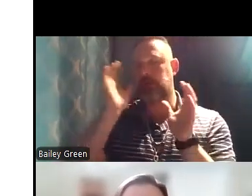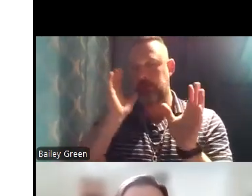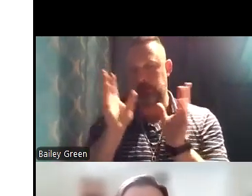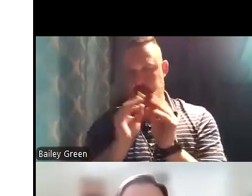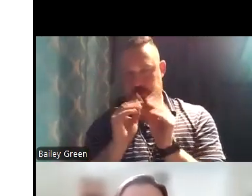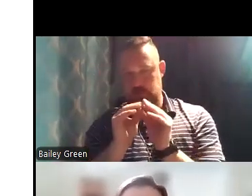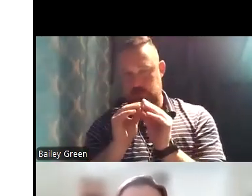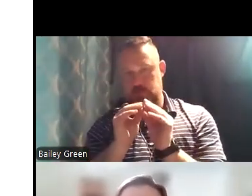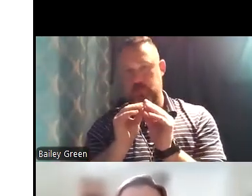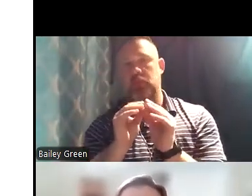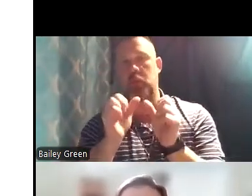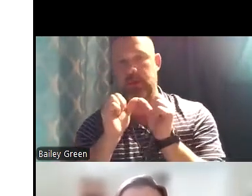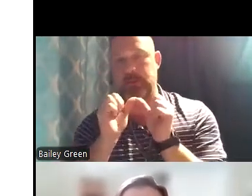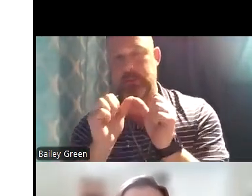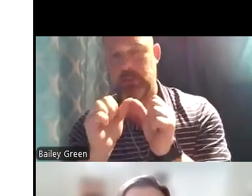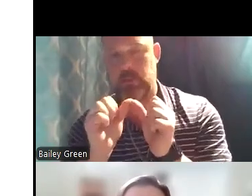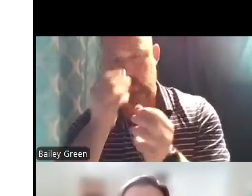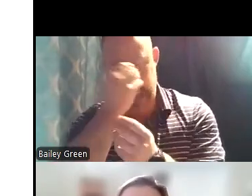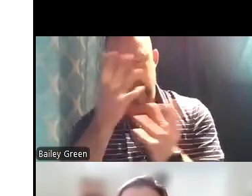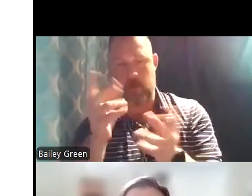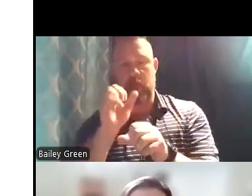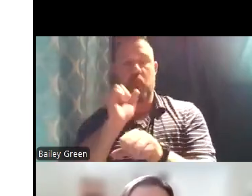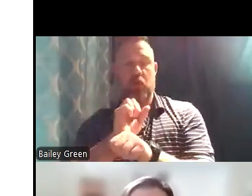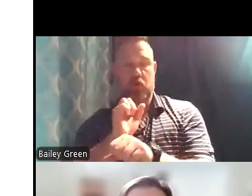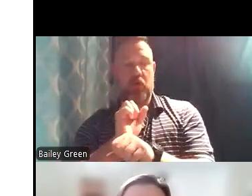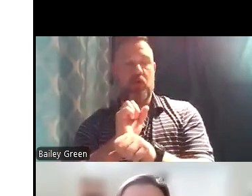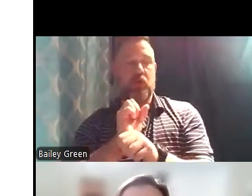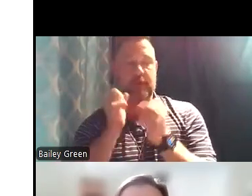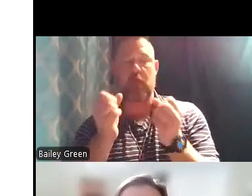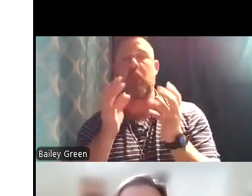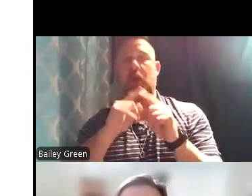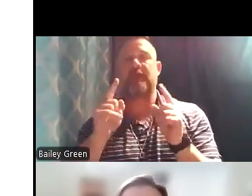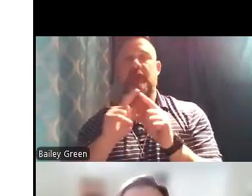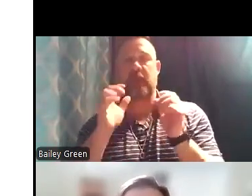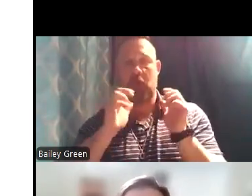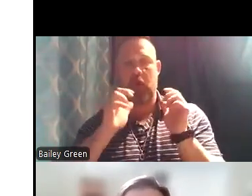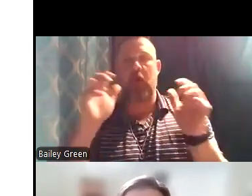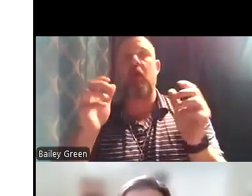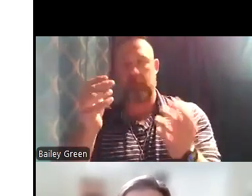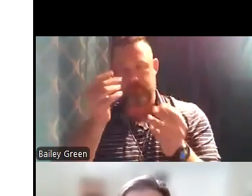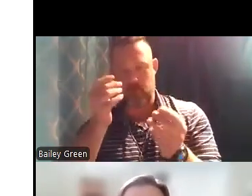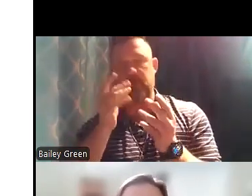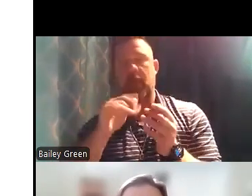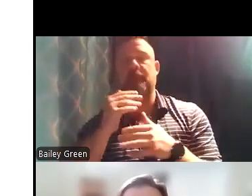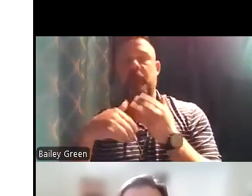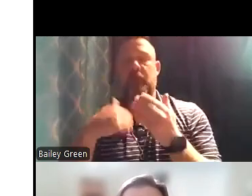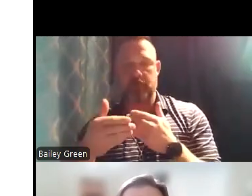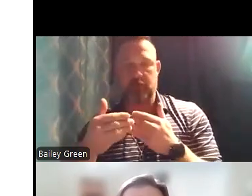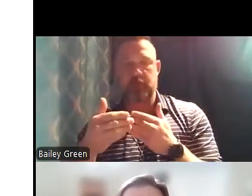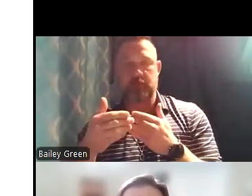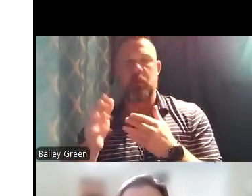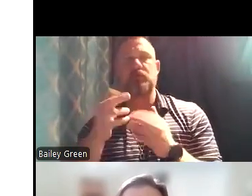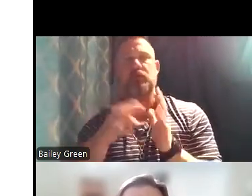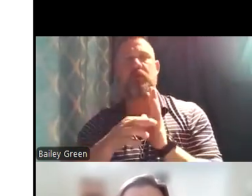sessions to help continue to inform this work. And so we've had a lot of different audiences that have been informing that process. We also